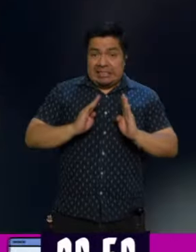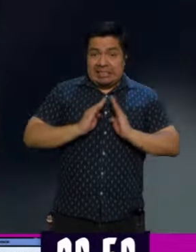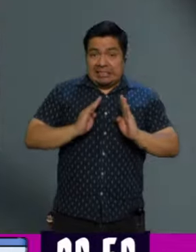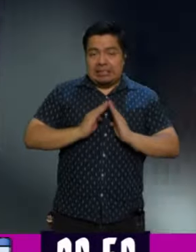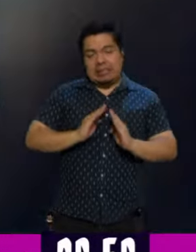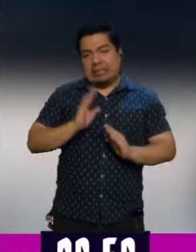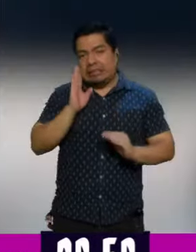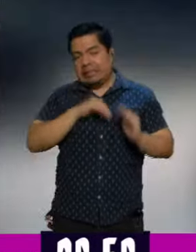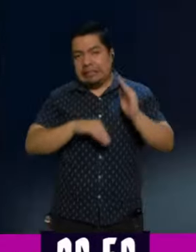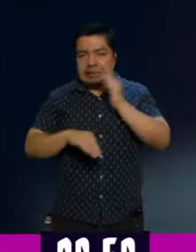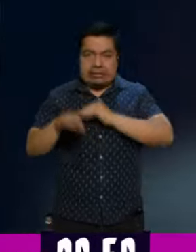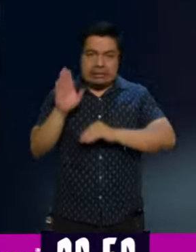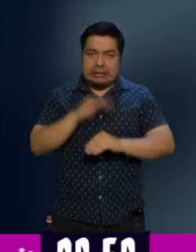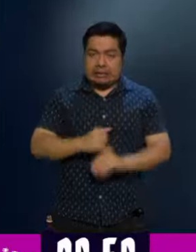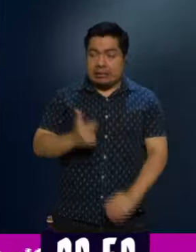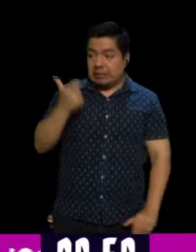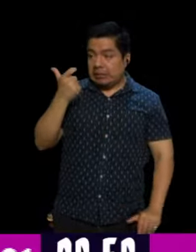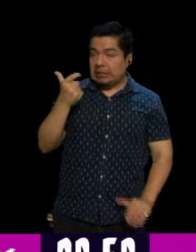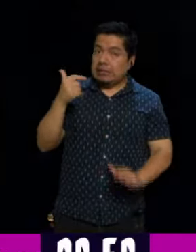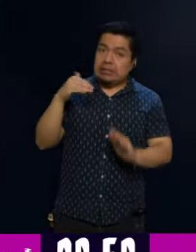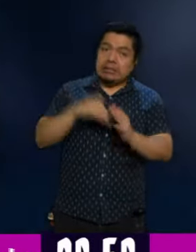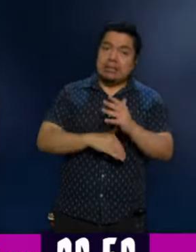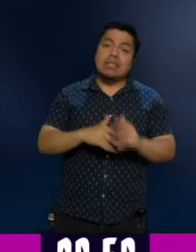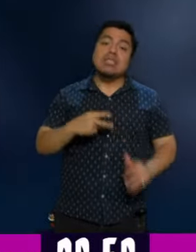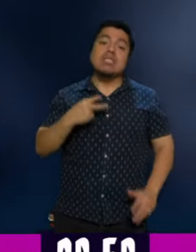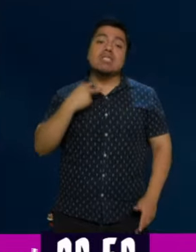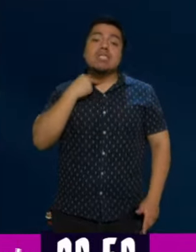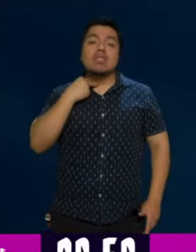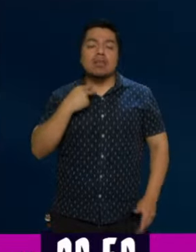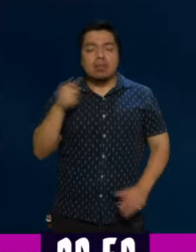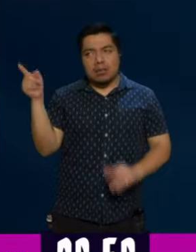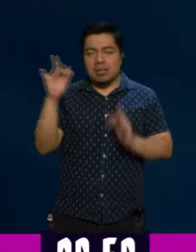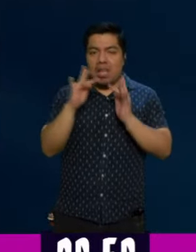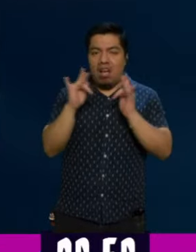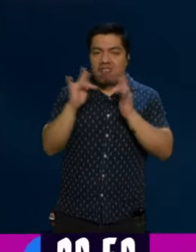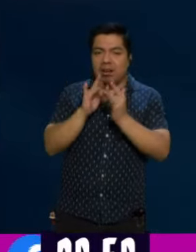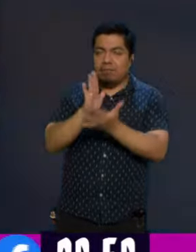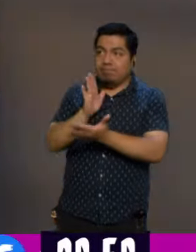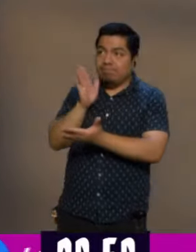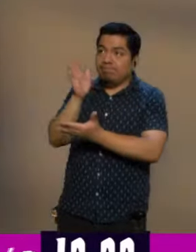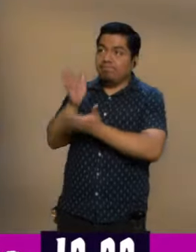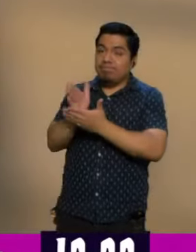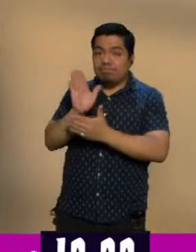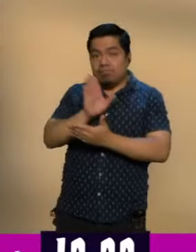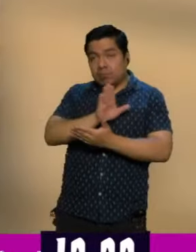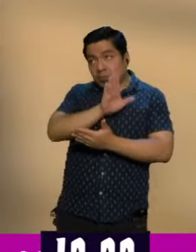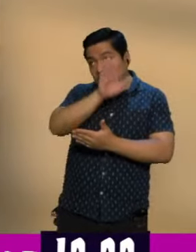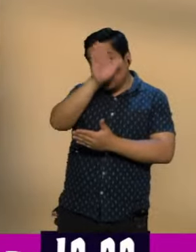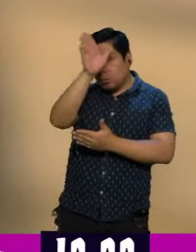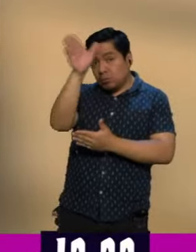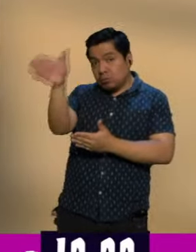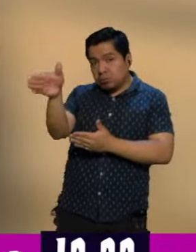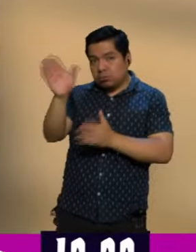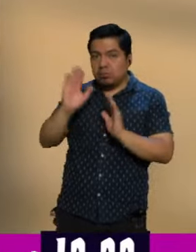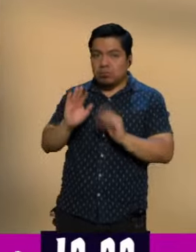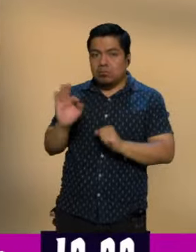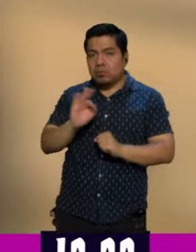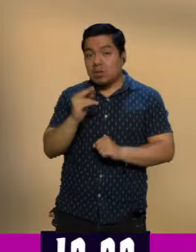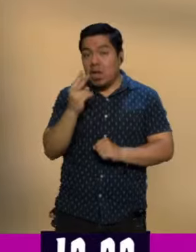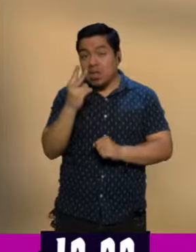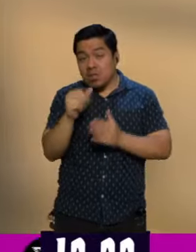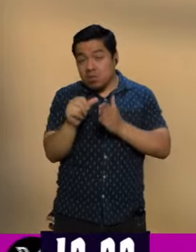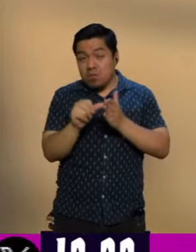and finances. So here he is, he takes this trip, across the Atlantic, must have taken at least 2